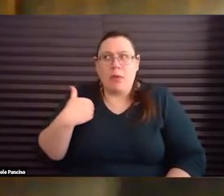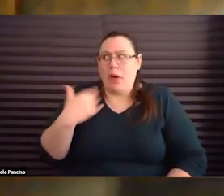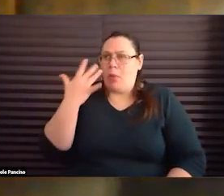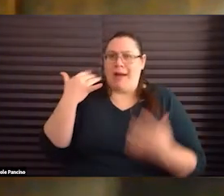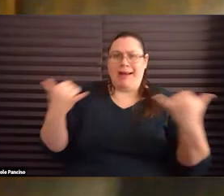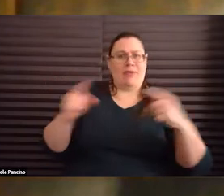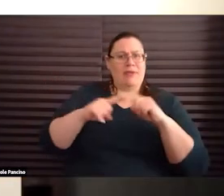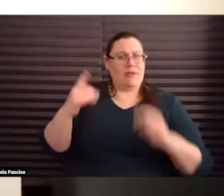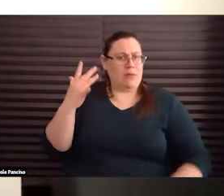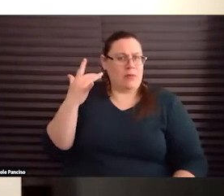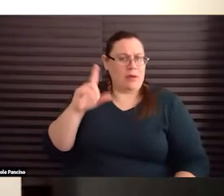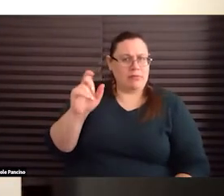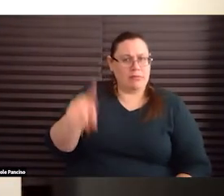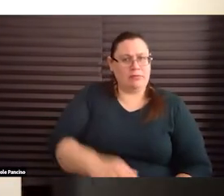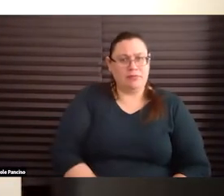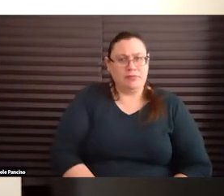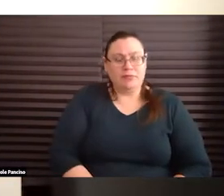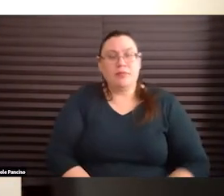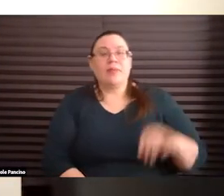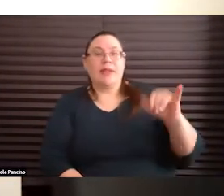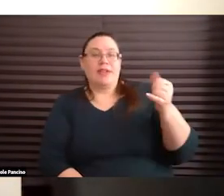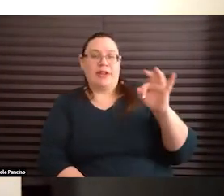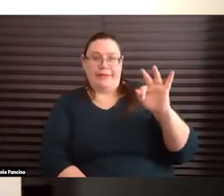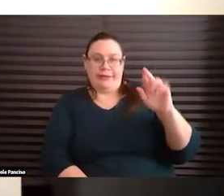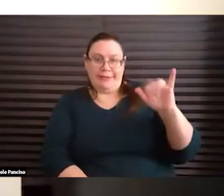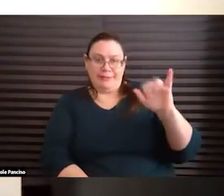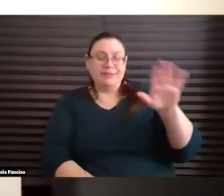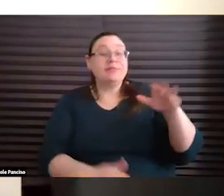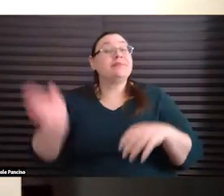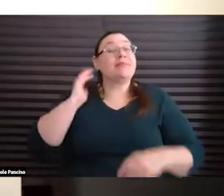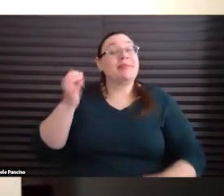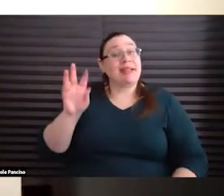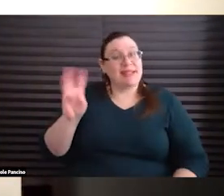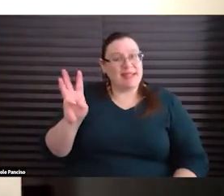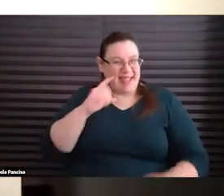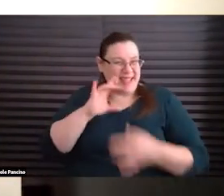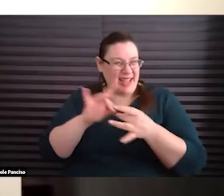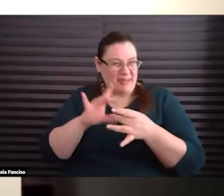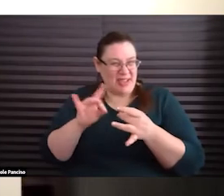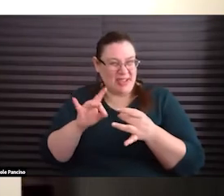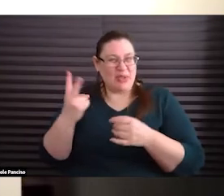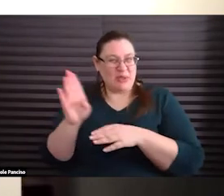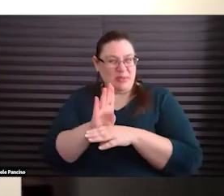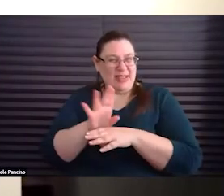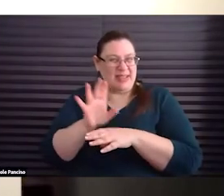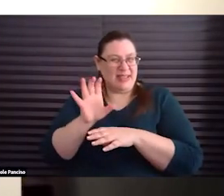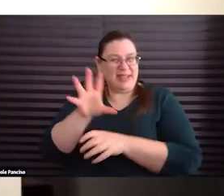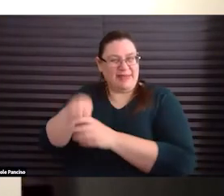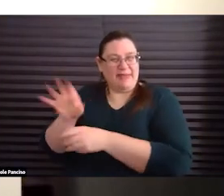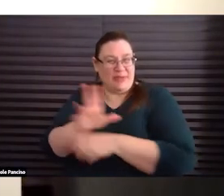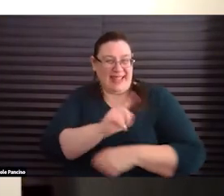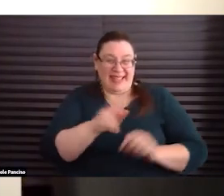do? Well, going back to the 60s, when I said they were in two businesses, the